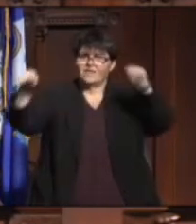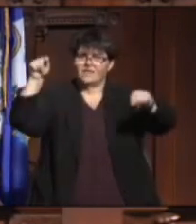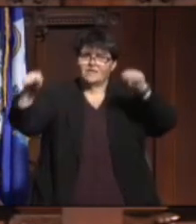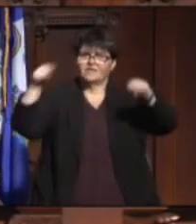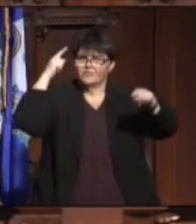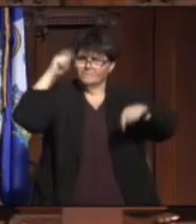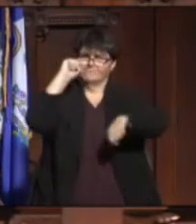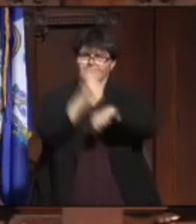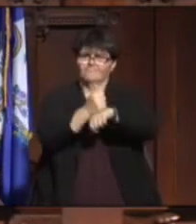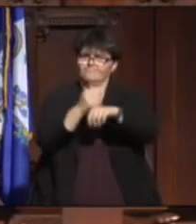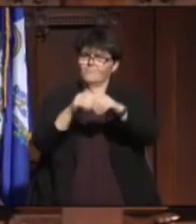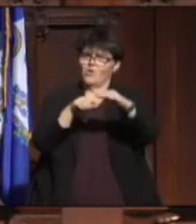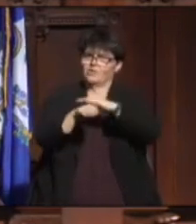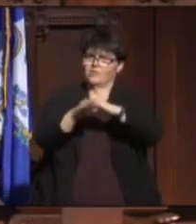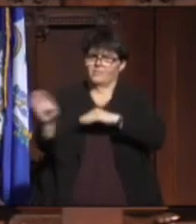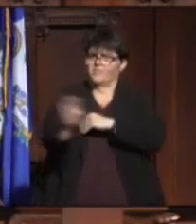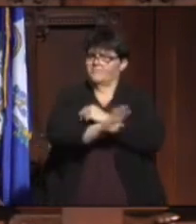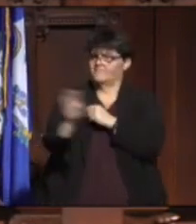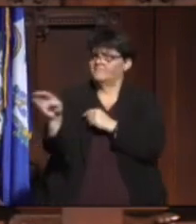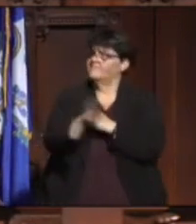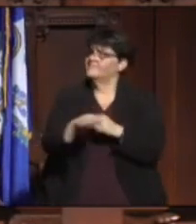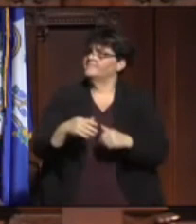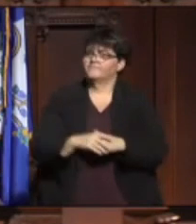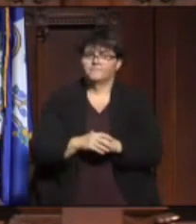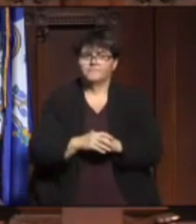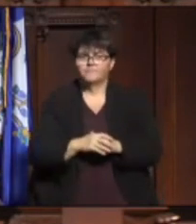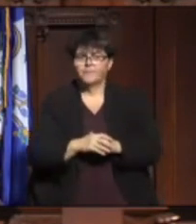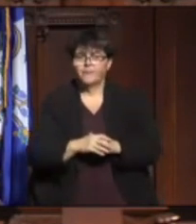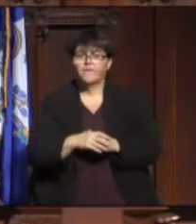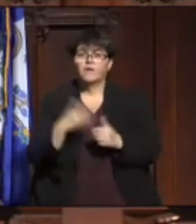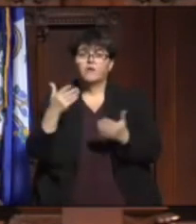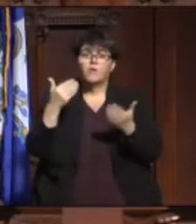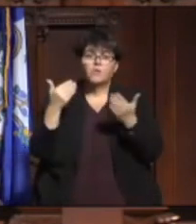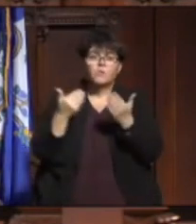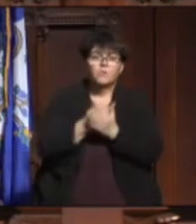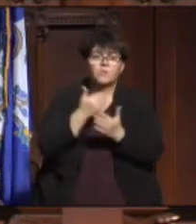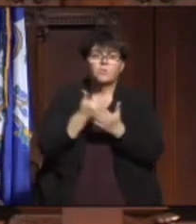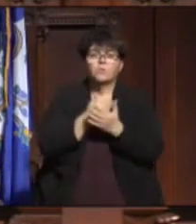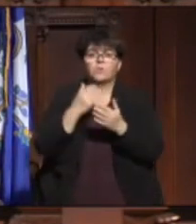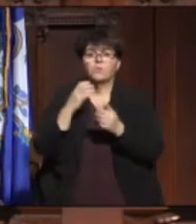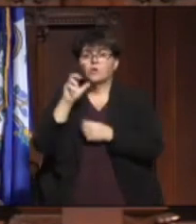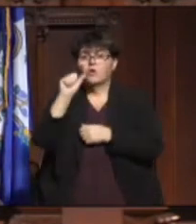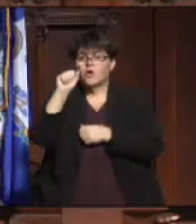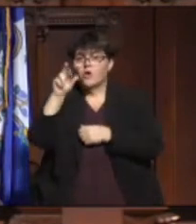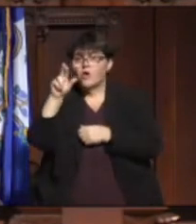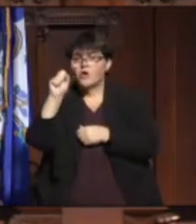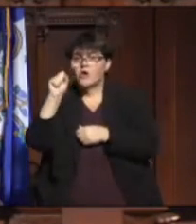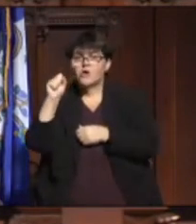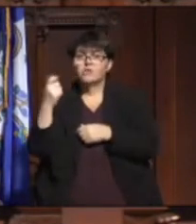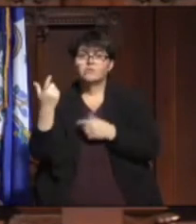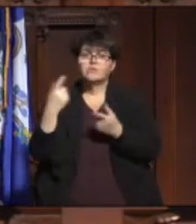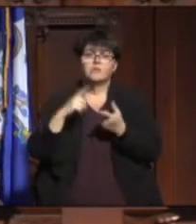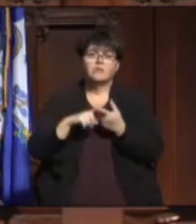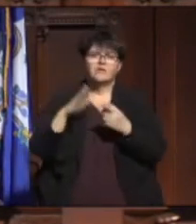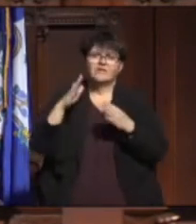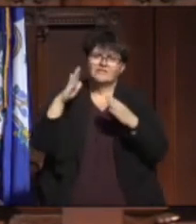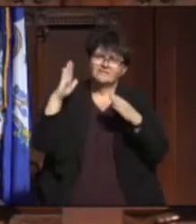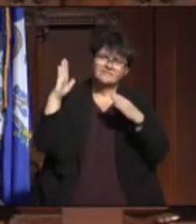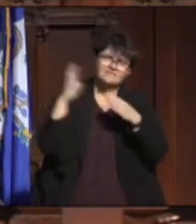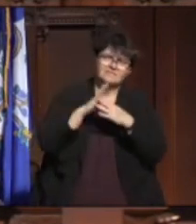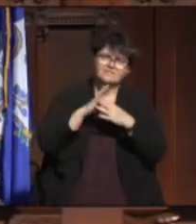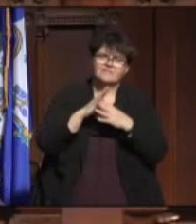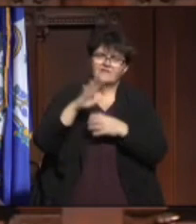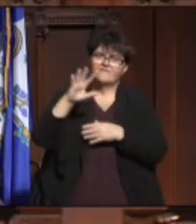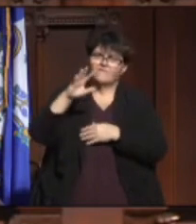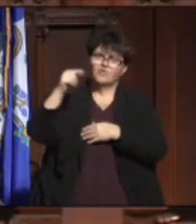You will see new and improved cars on the Hartford line. Metro North will have 5G service. Now that train can double as your high-speed